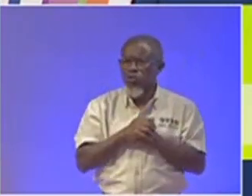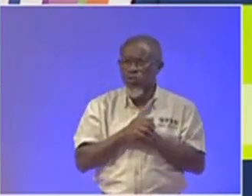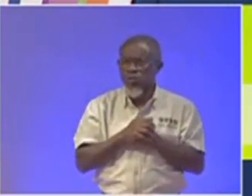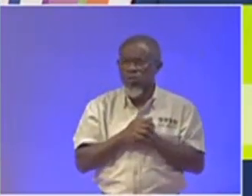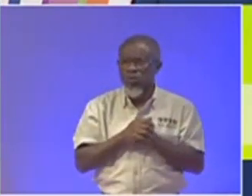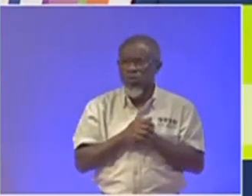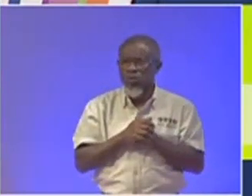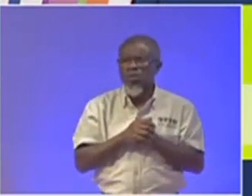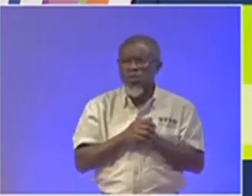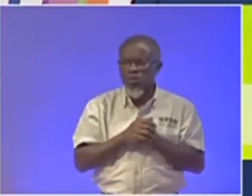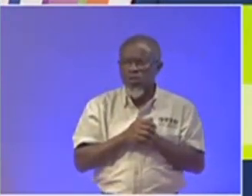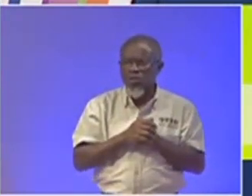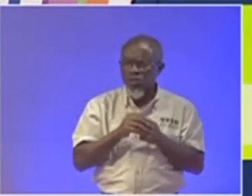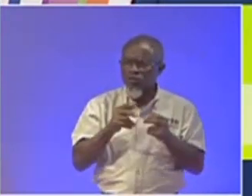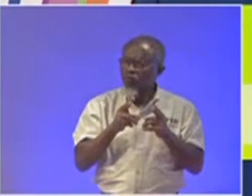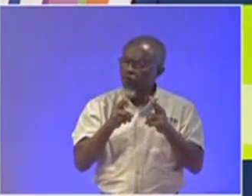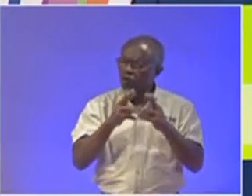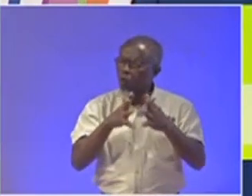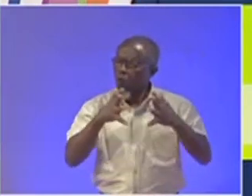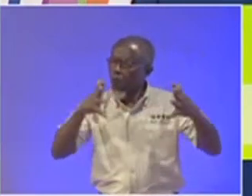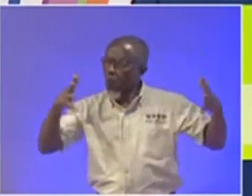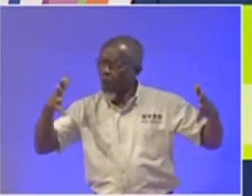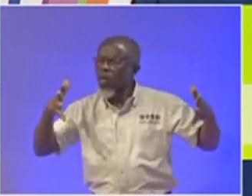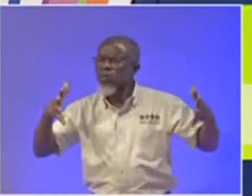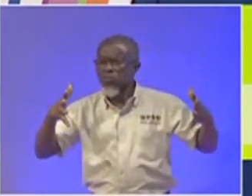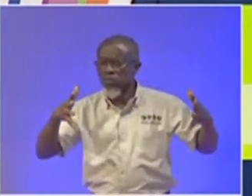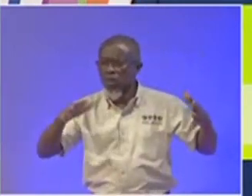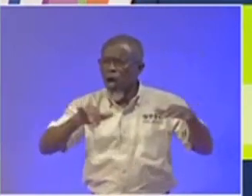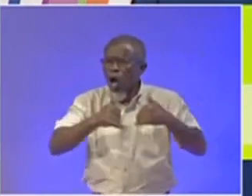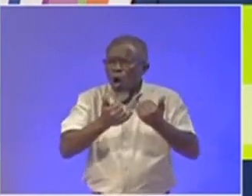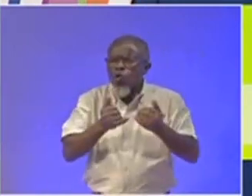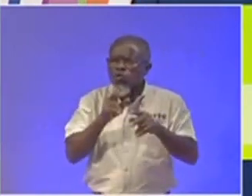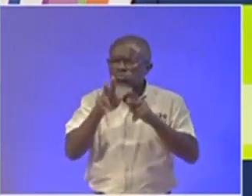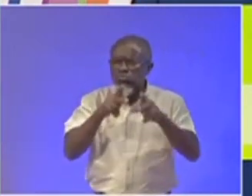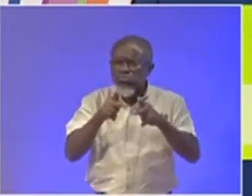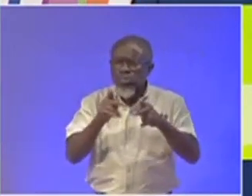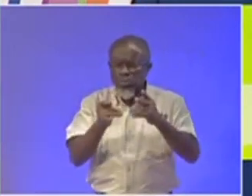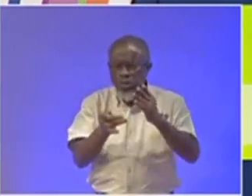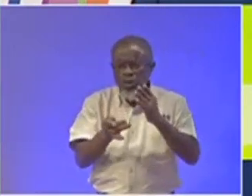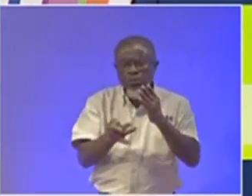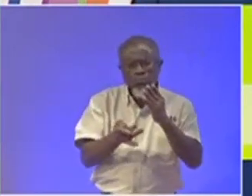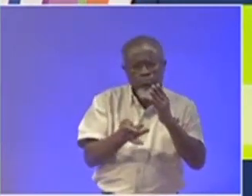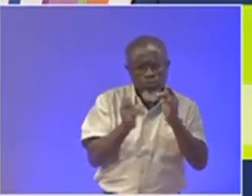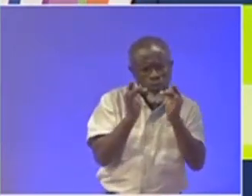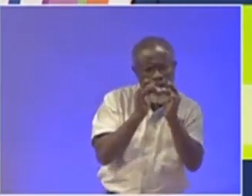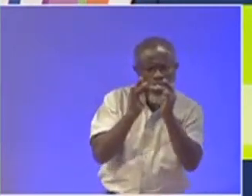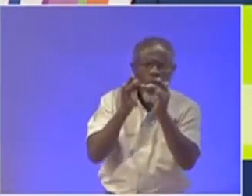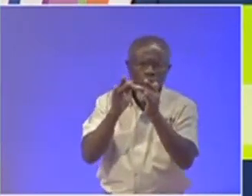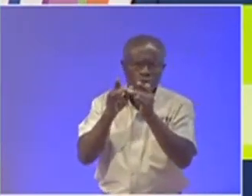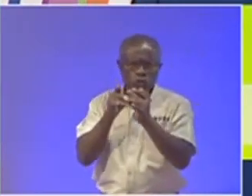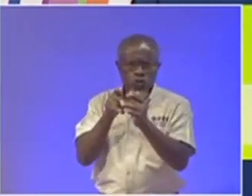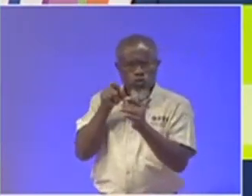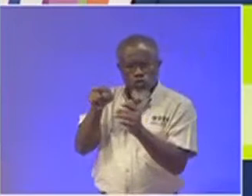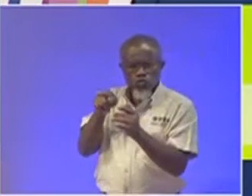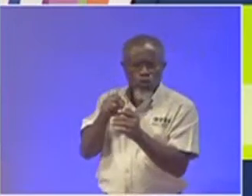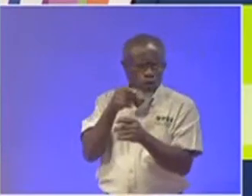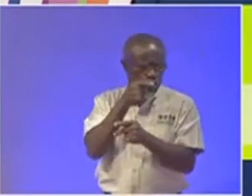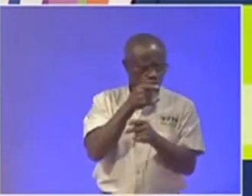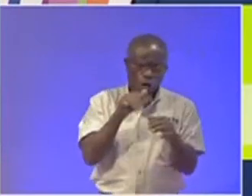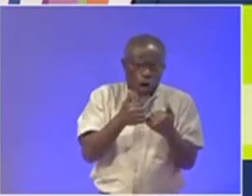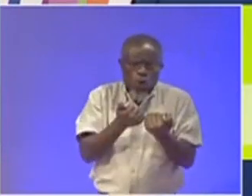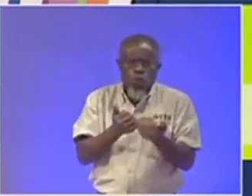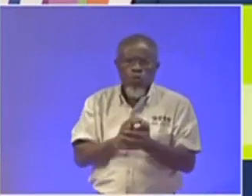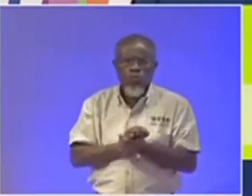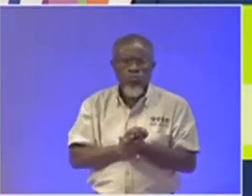much wider. How do people contact persons in your position, persons, guidance officers,